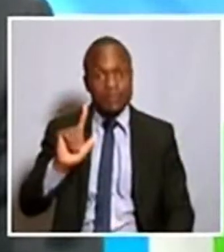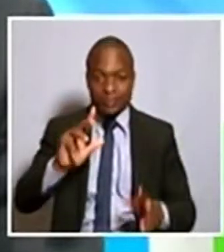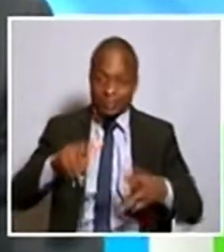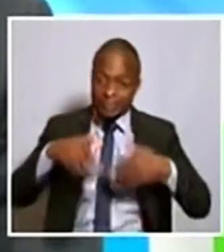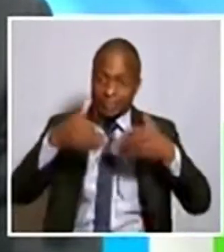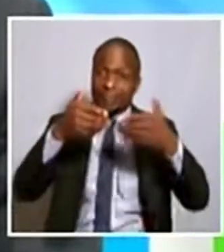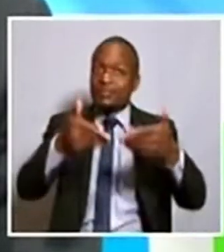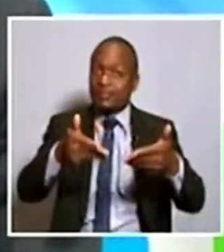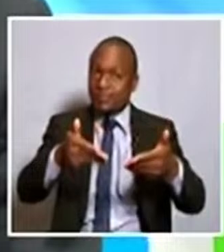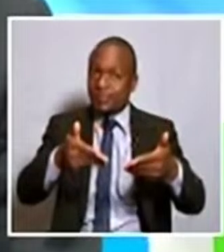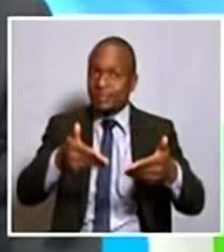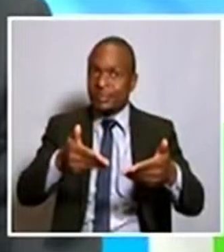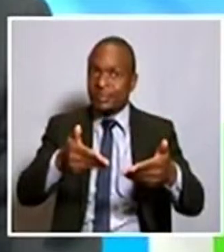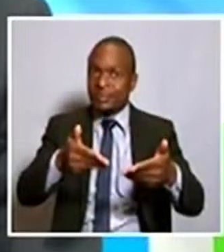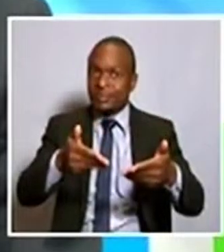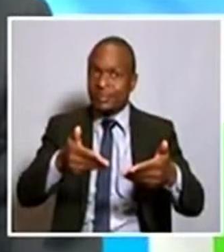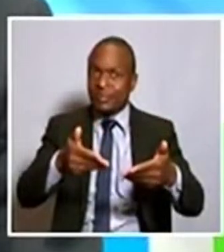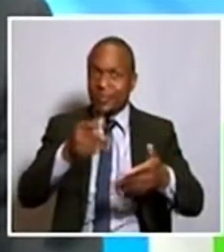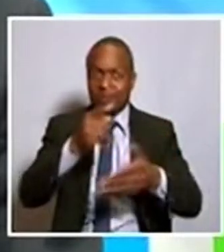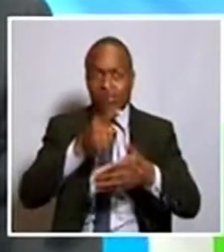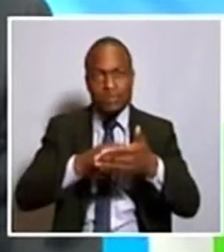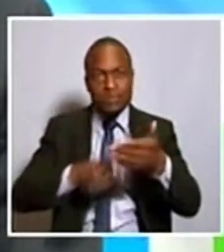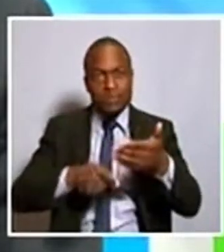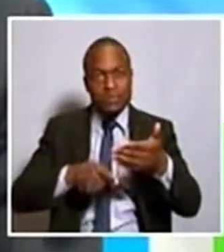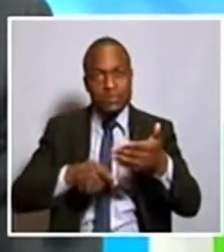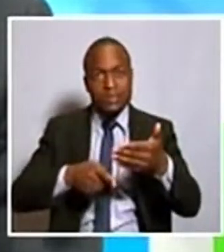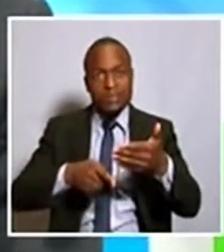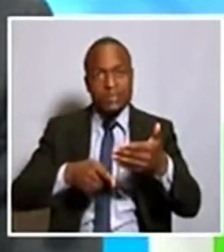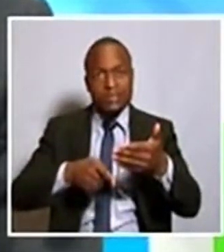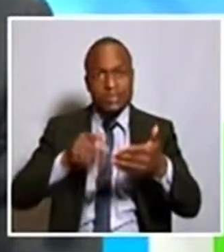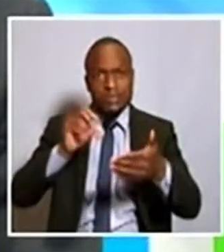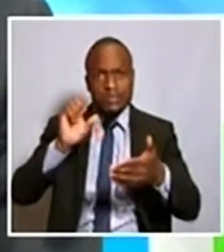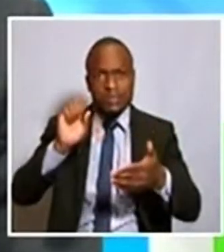produces what is known as SOFIA,